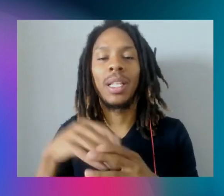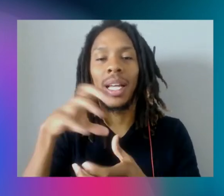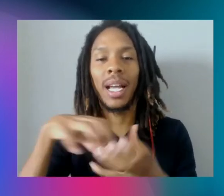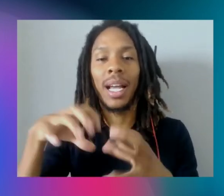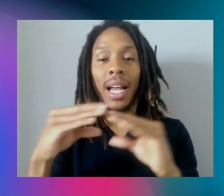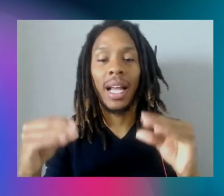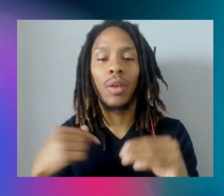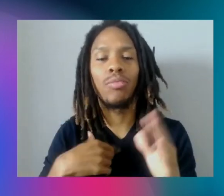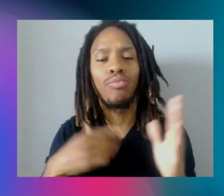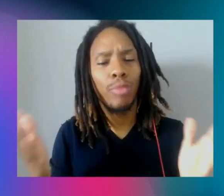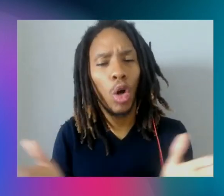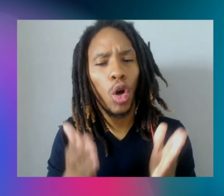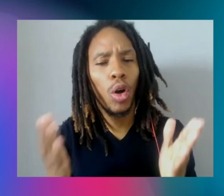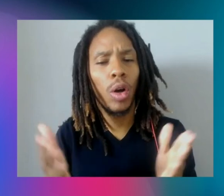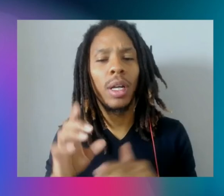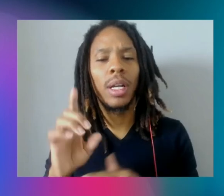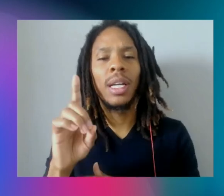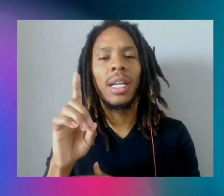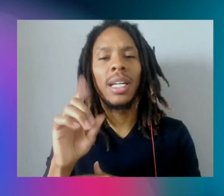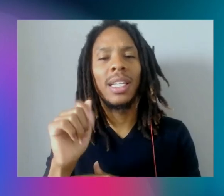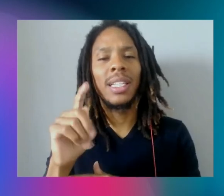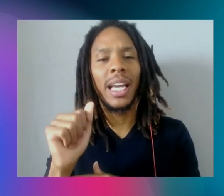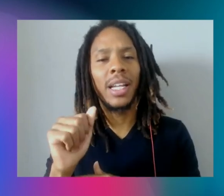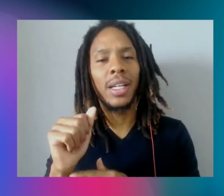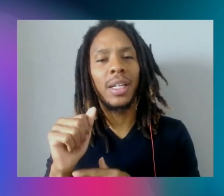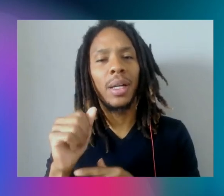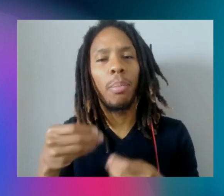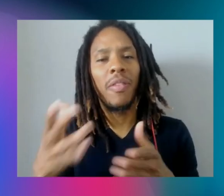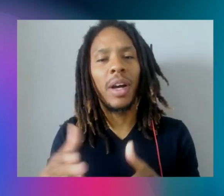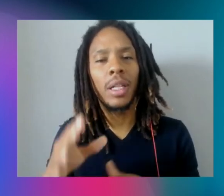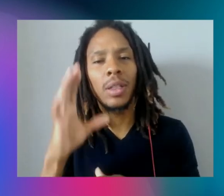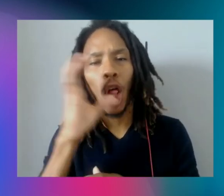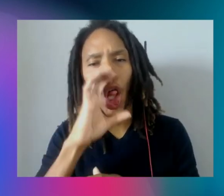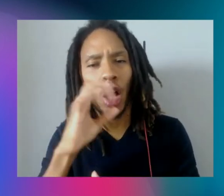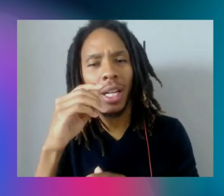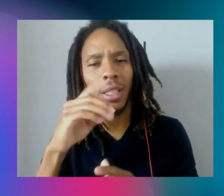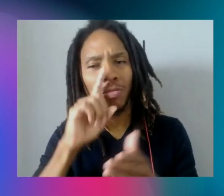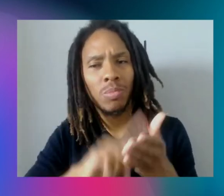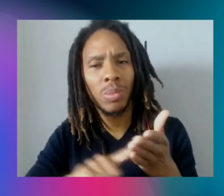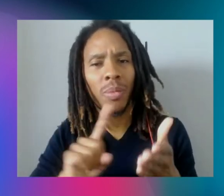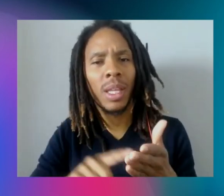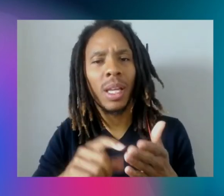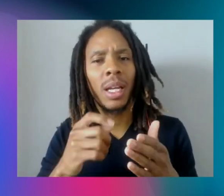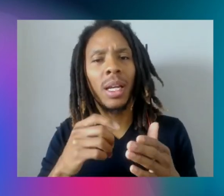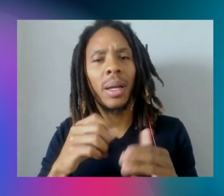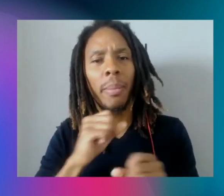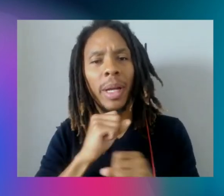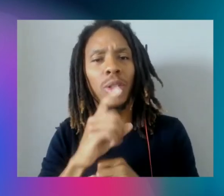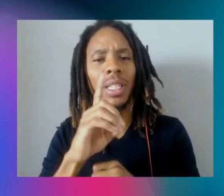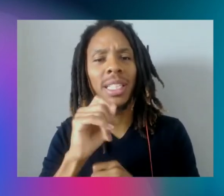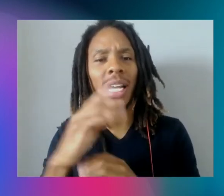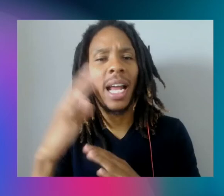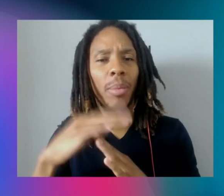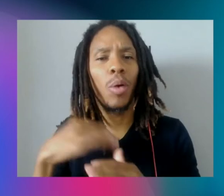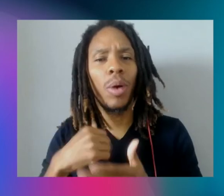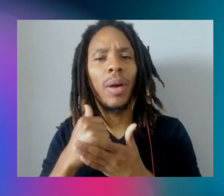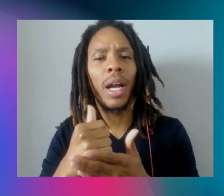encourage data providers also to look into that as much as possible, bring the data optimized, we'll help you, let's help build